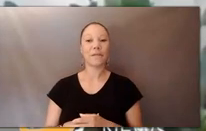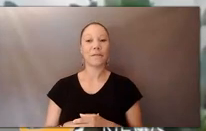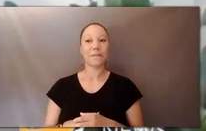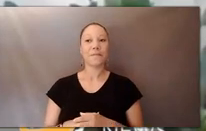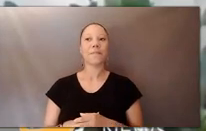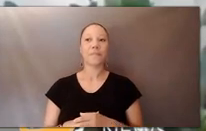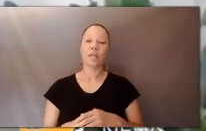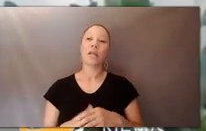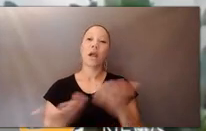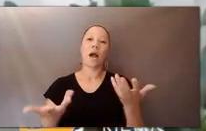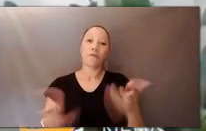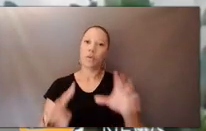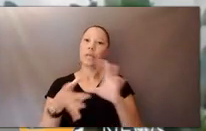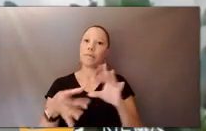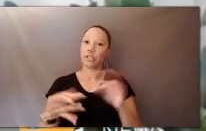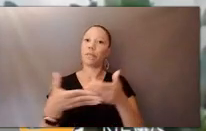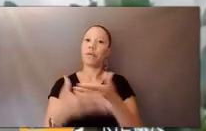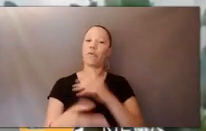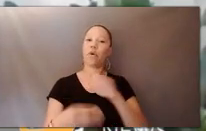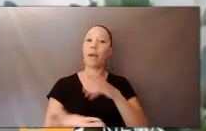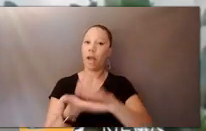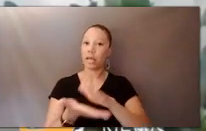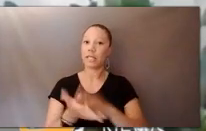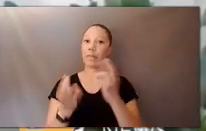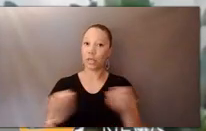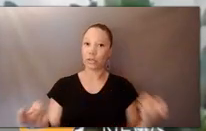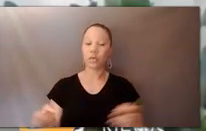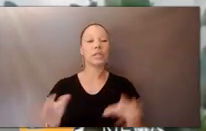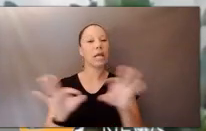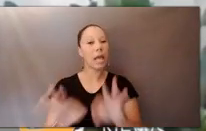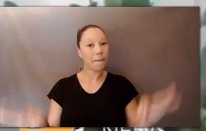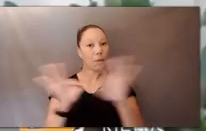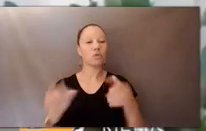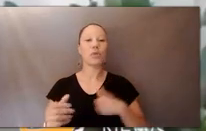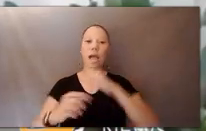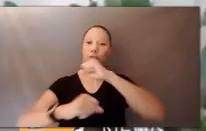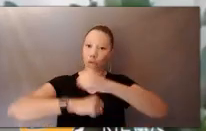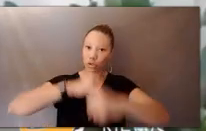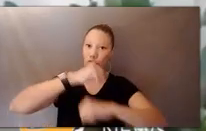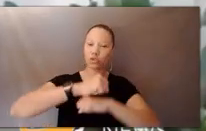the things that I said before about academic resources, you want to have structure during this time. So you want to set yourself on a